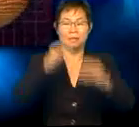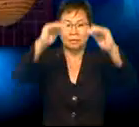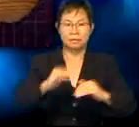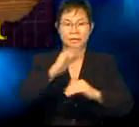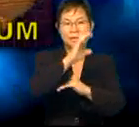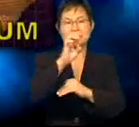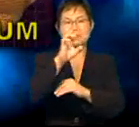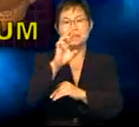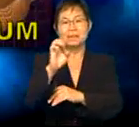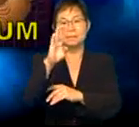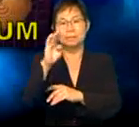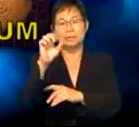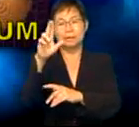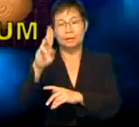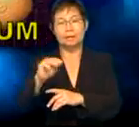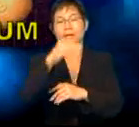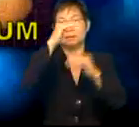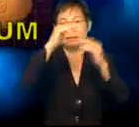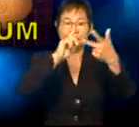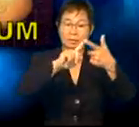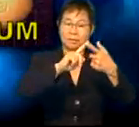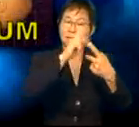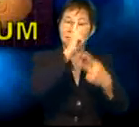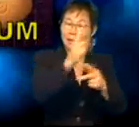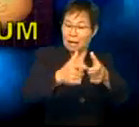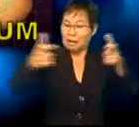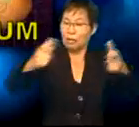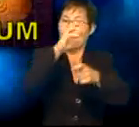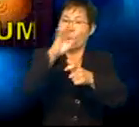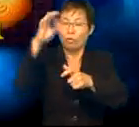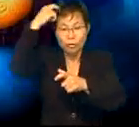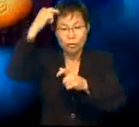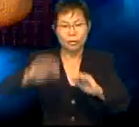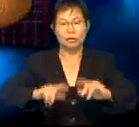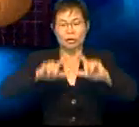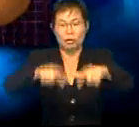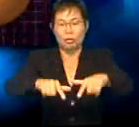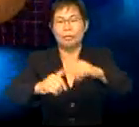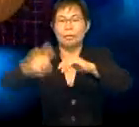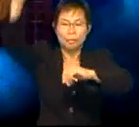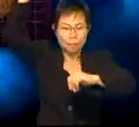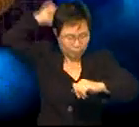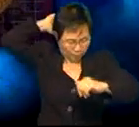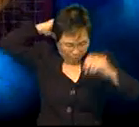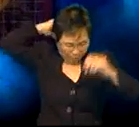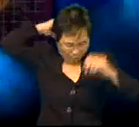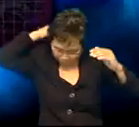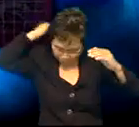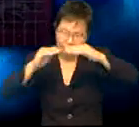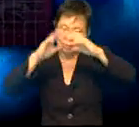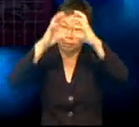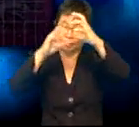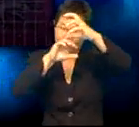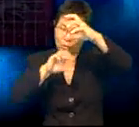Next, the cerebellum. It is the second largest part of your brain. It is located at the back of your brain, below